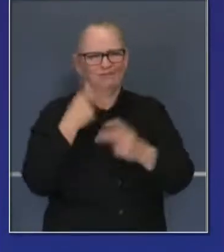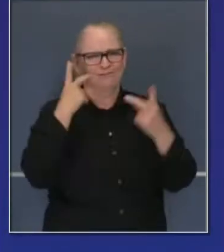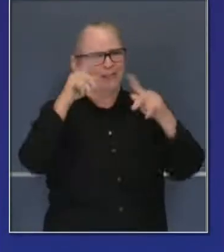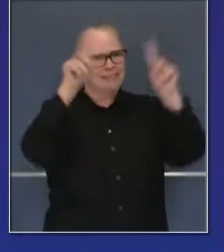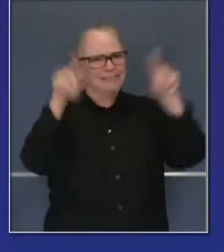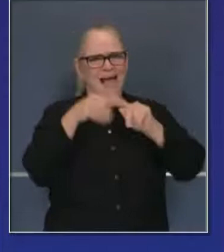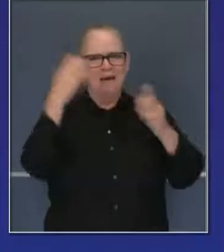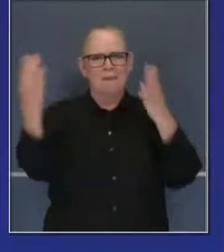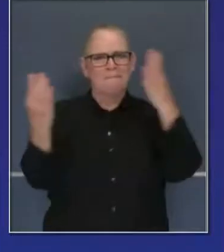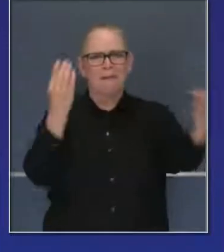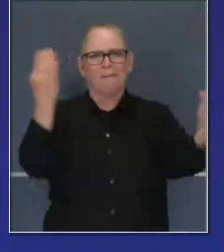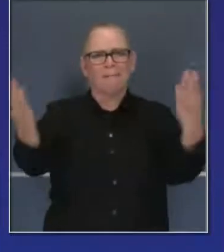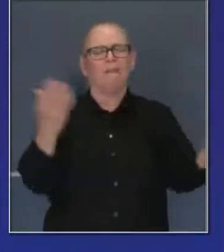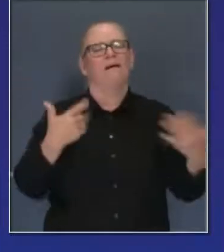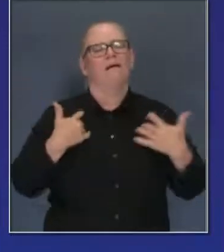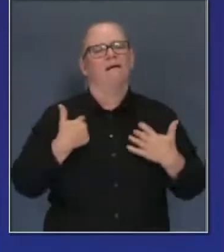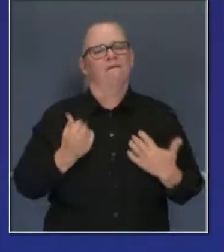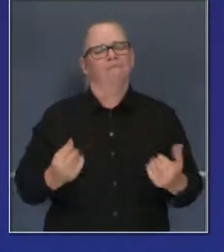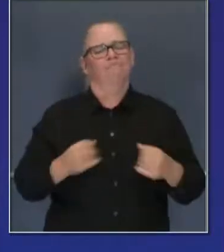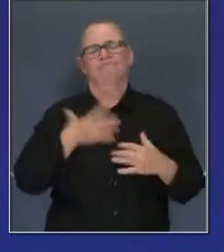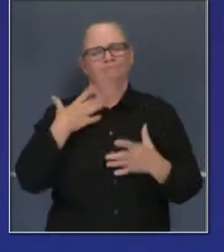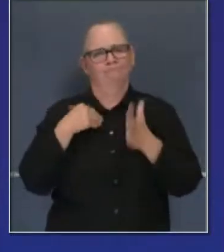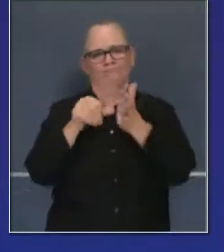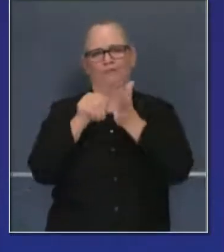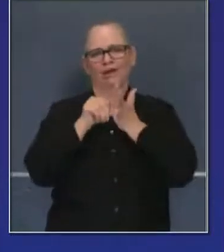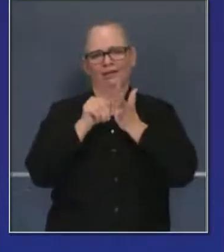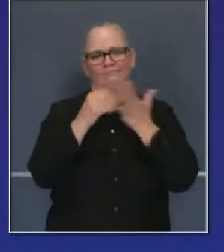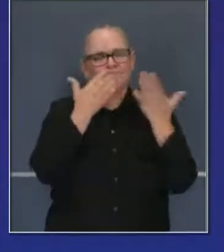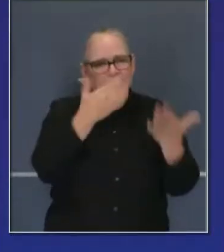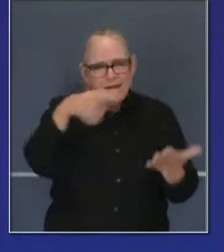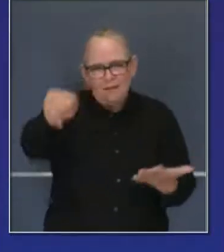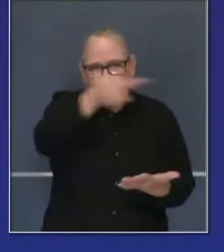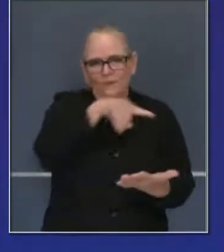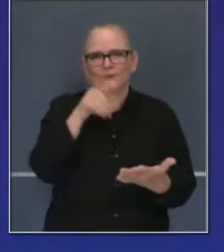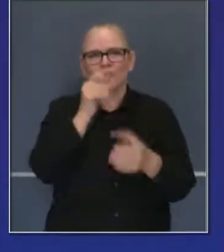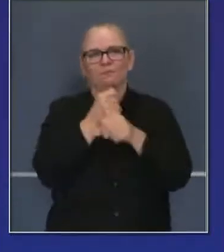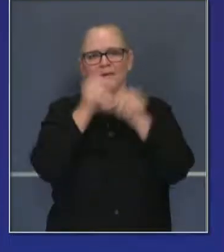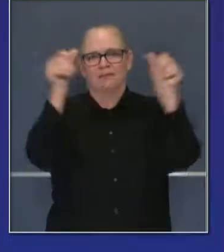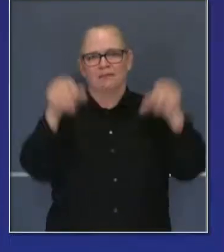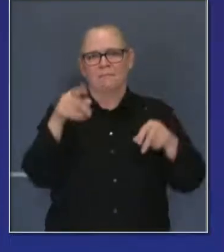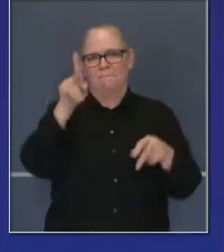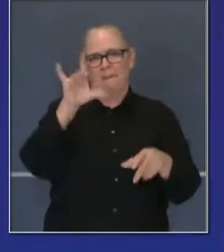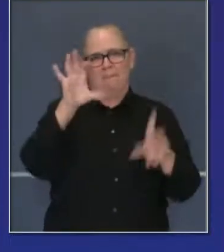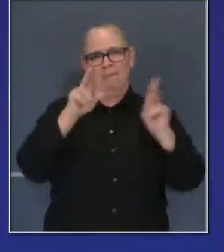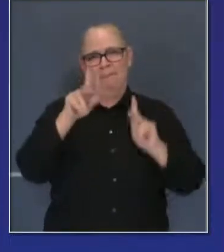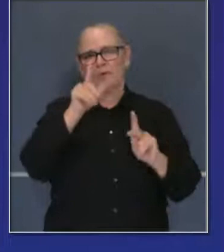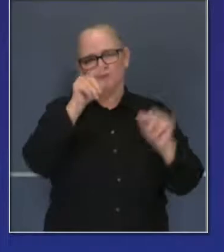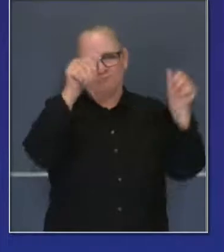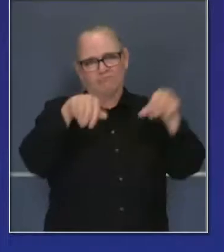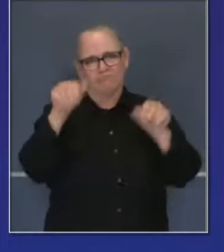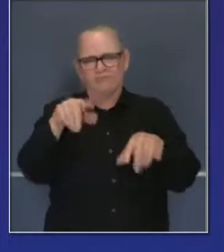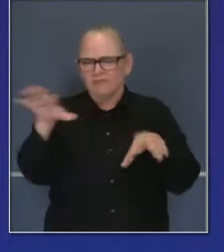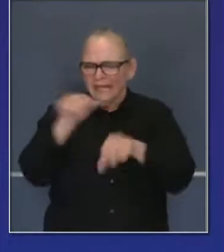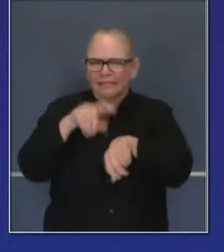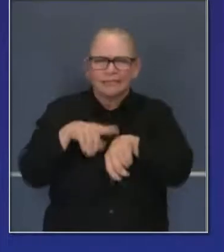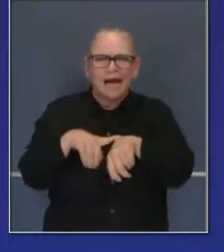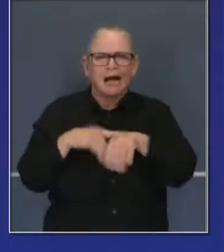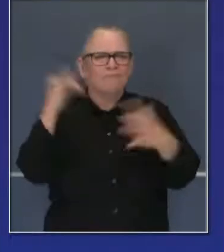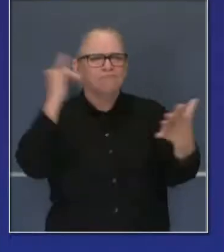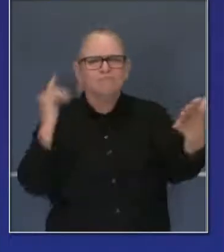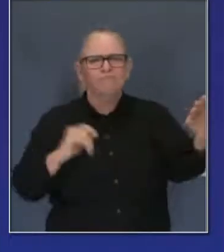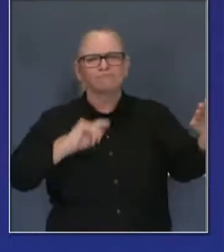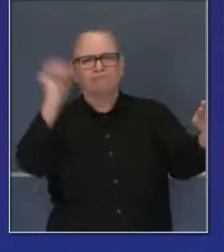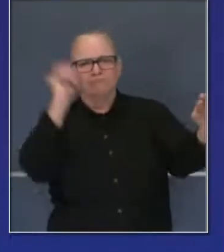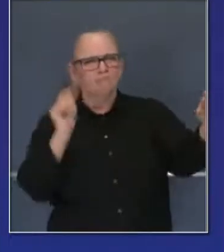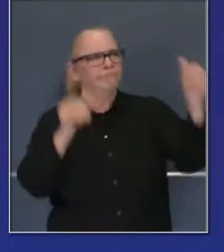the county in Fresno, and I just want to thank members of the public that took the time to thank their first responders,